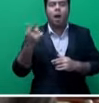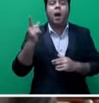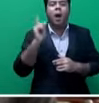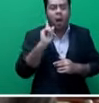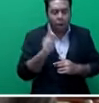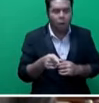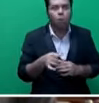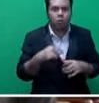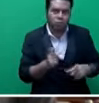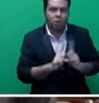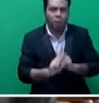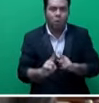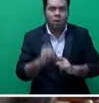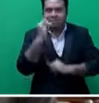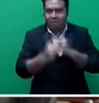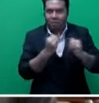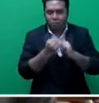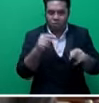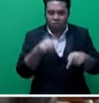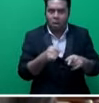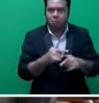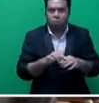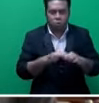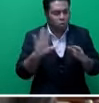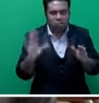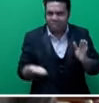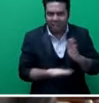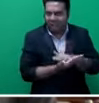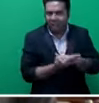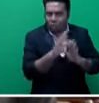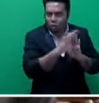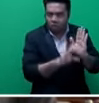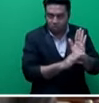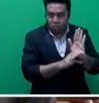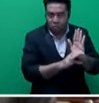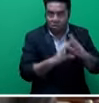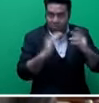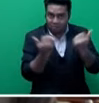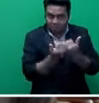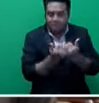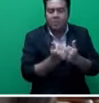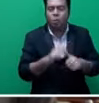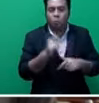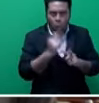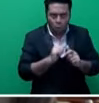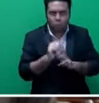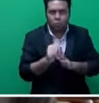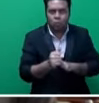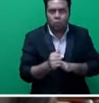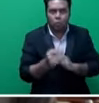fact are able to then fulfill the requirements, not just under the convention itself, but also the optional protocol that we are agreeing to